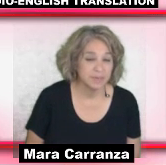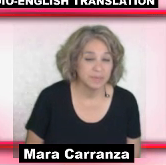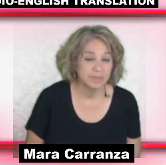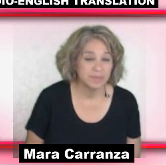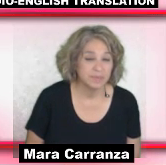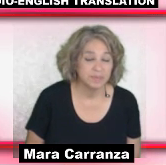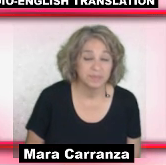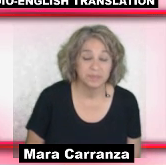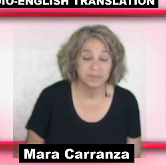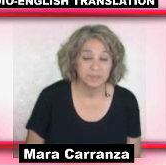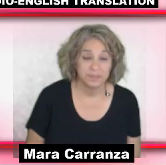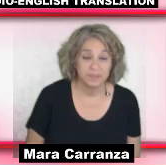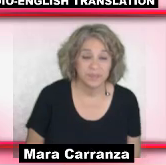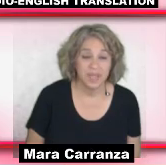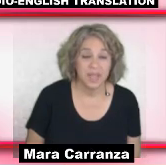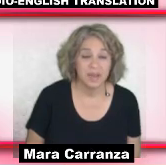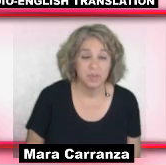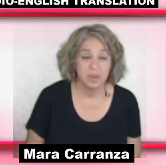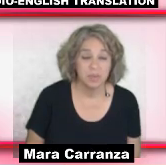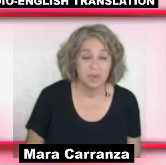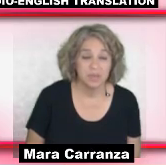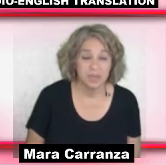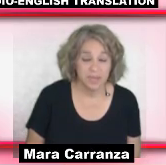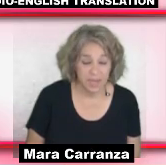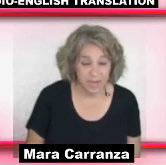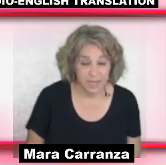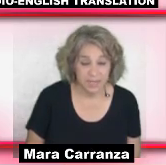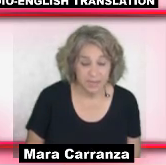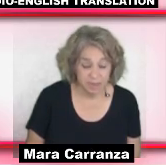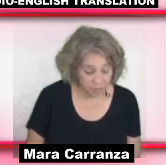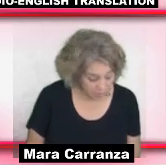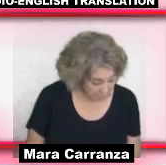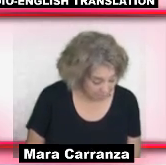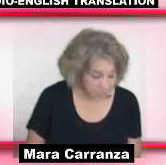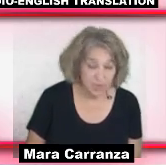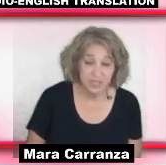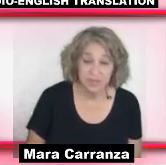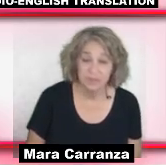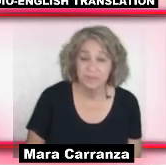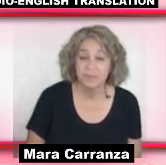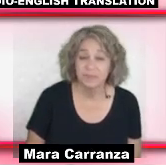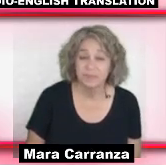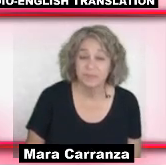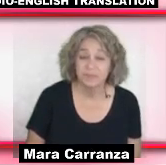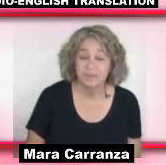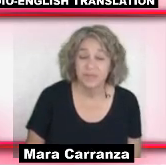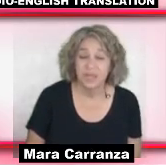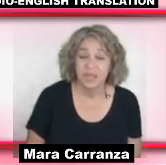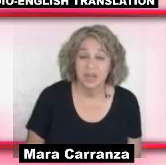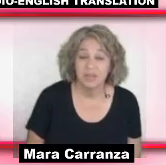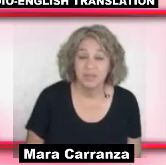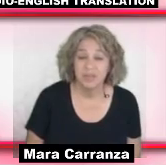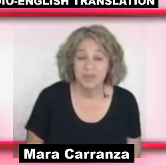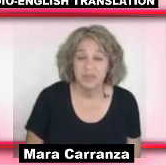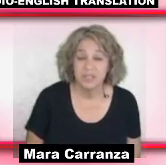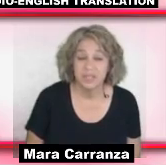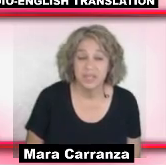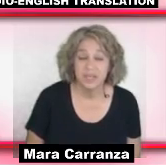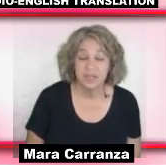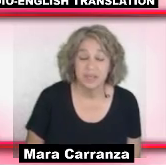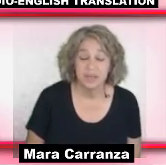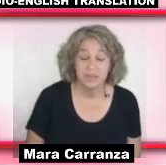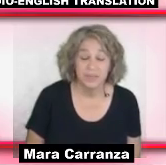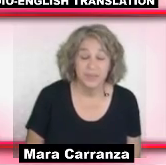peace. Y lo vamos and a we will ¿cuál es la otra gain pregunta? It. What's the next question? Ah, la universidad. Are you